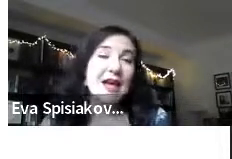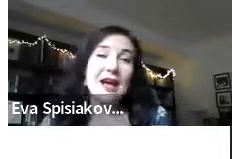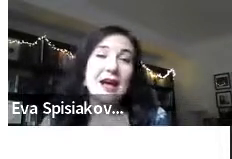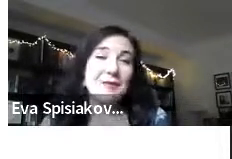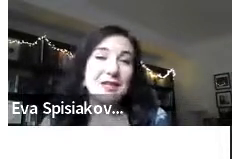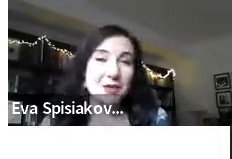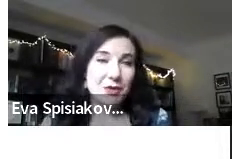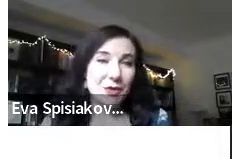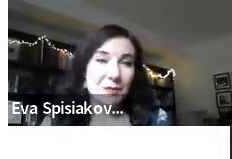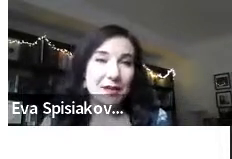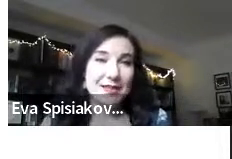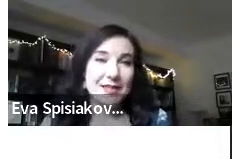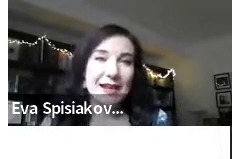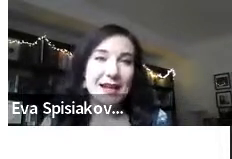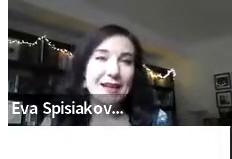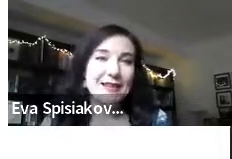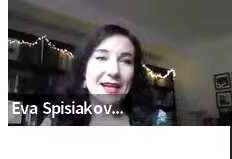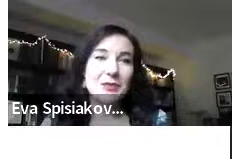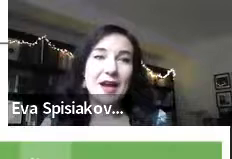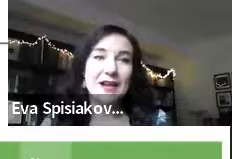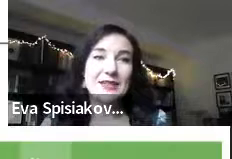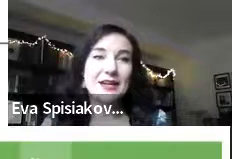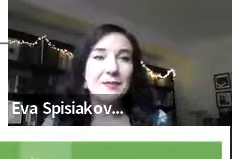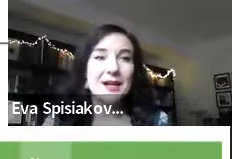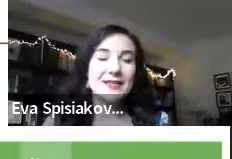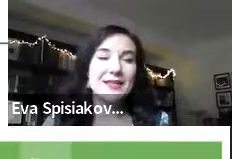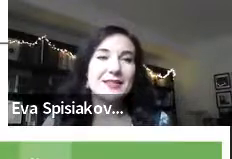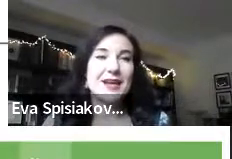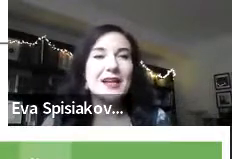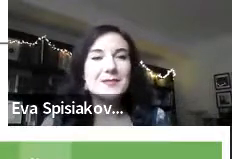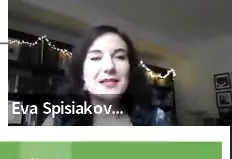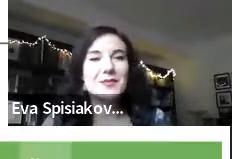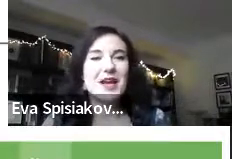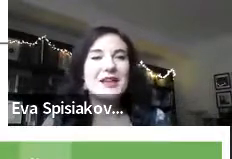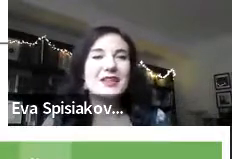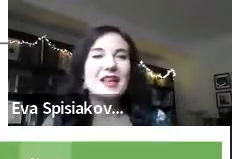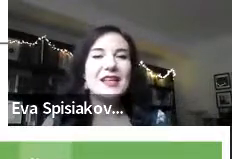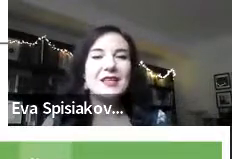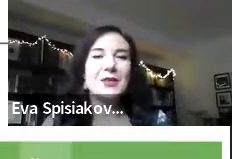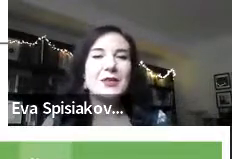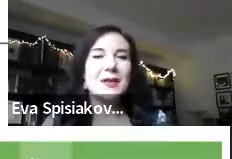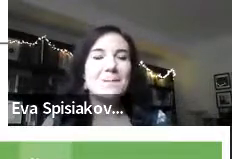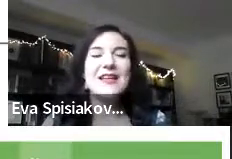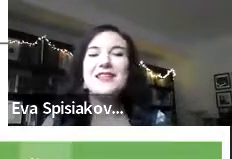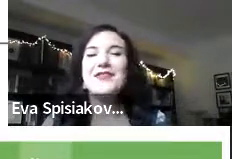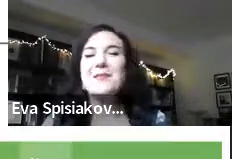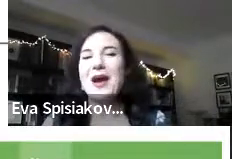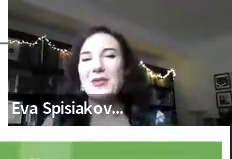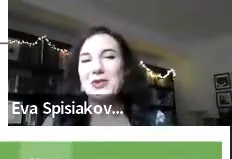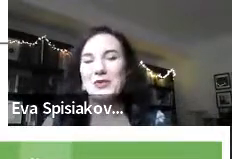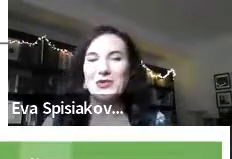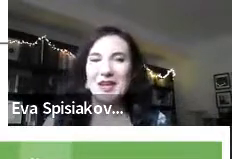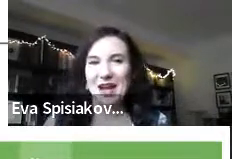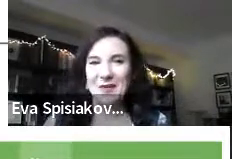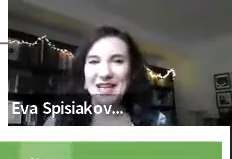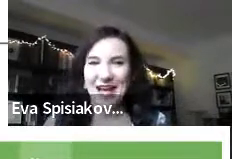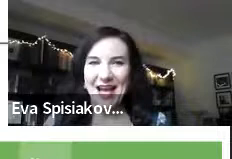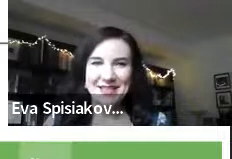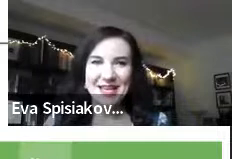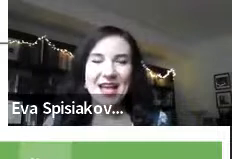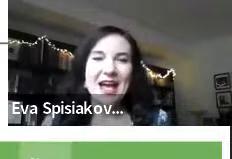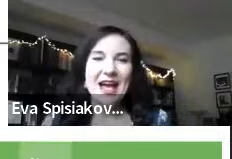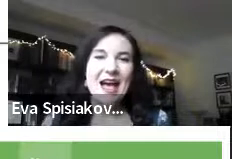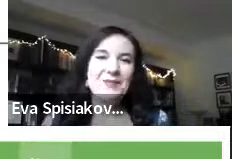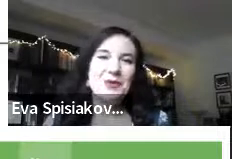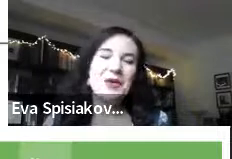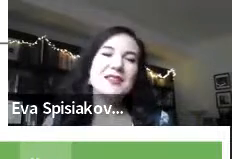course, it's not all plain sailing. Next one is Halpraxis. Asthma sprays let loose massive amounts of greenhouse